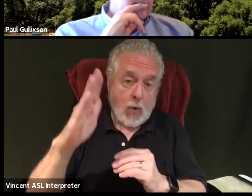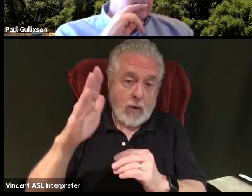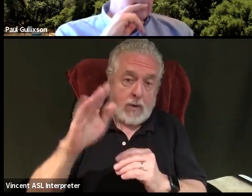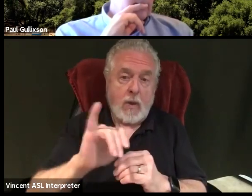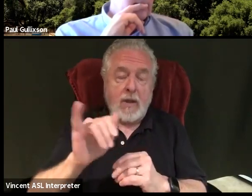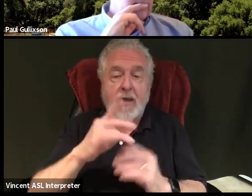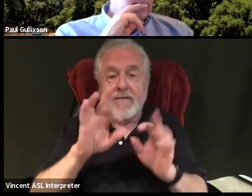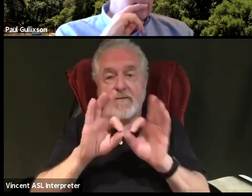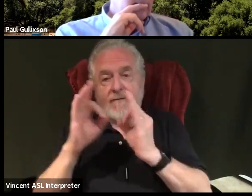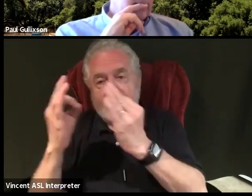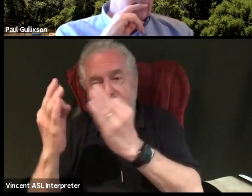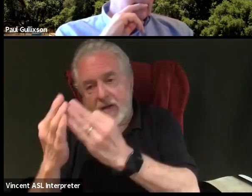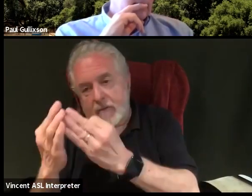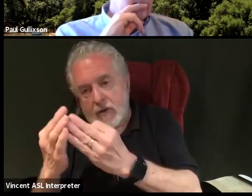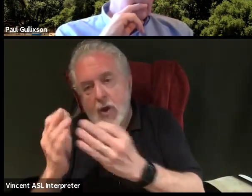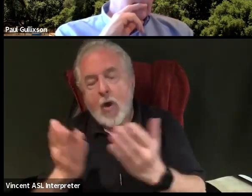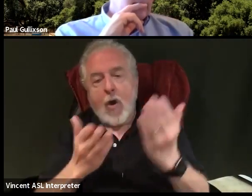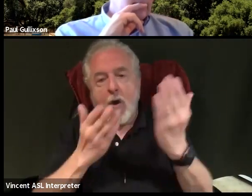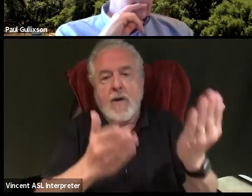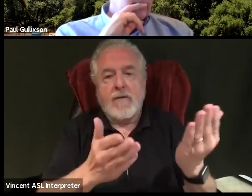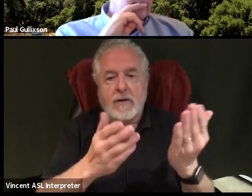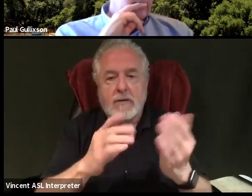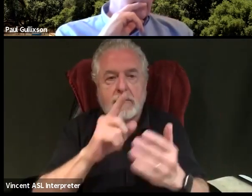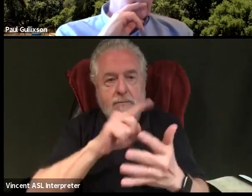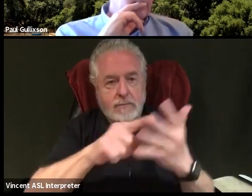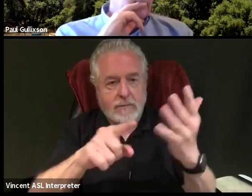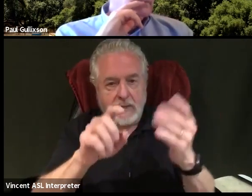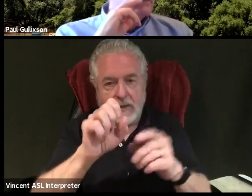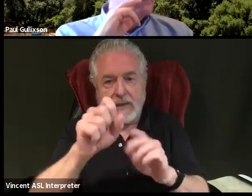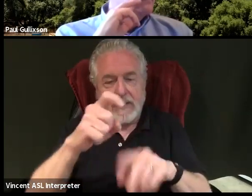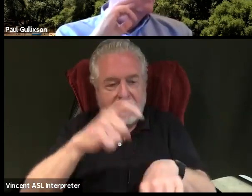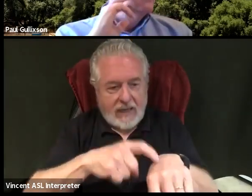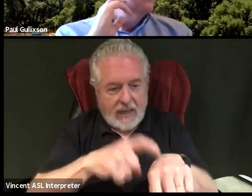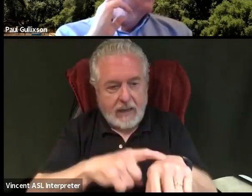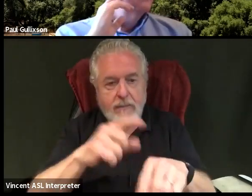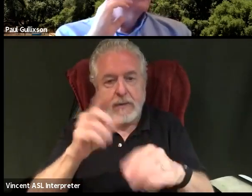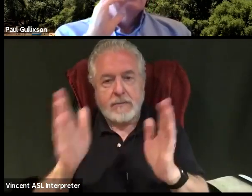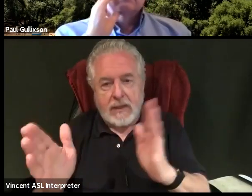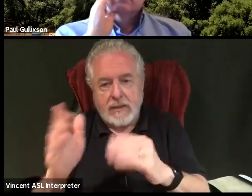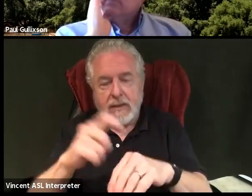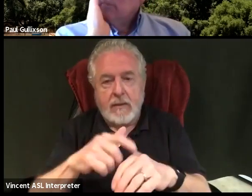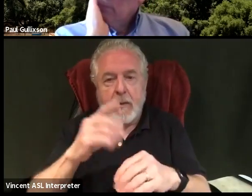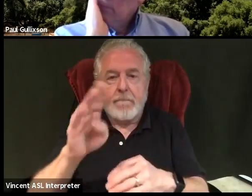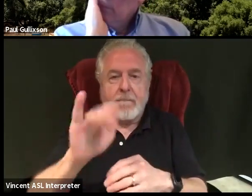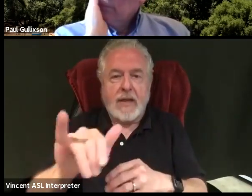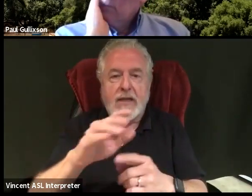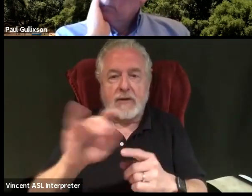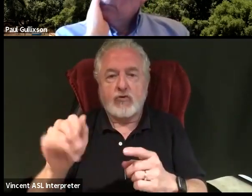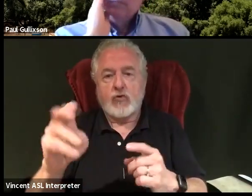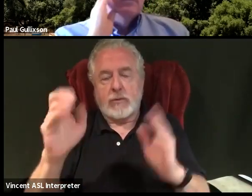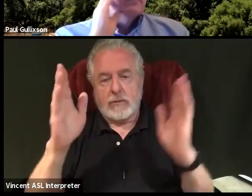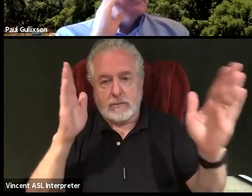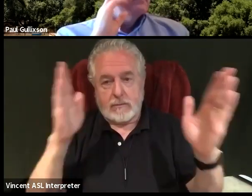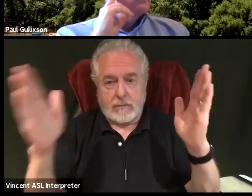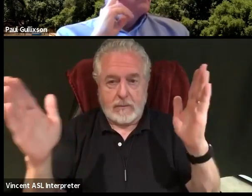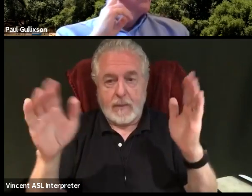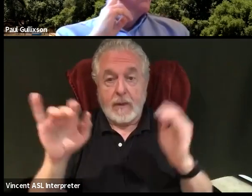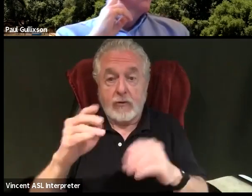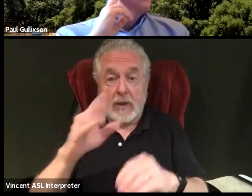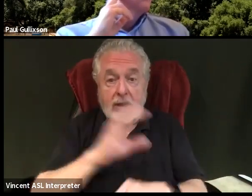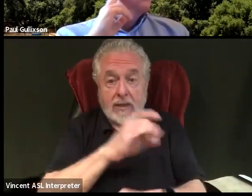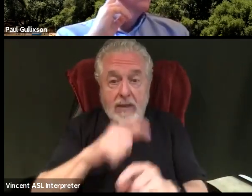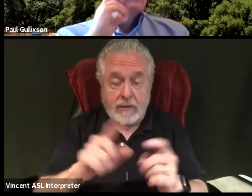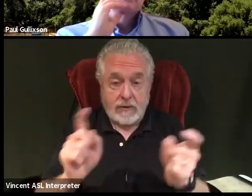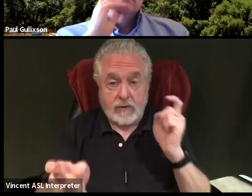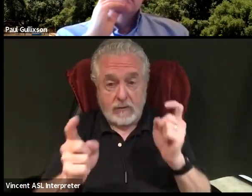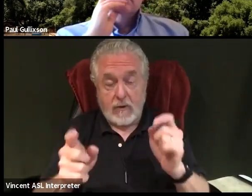well as their families, will be offered at numerous dates, times, and locations throughout May and June. As clinic times and